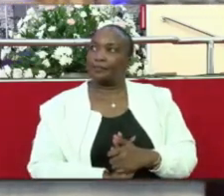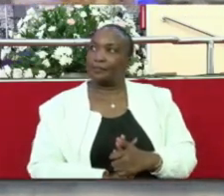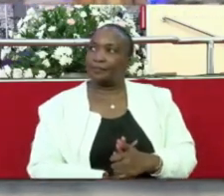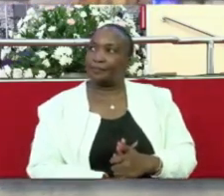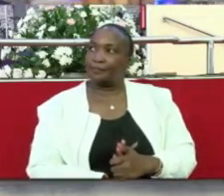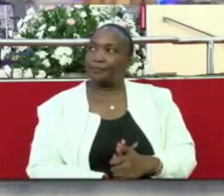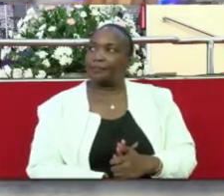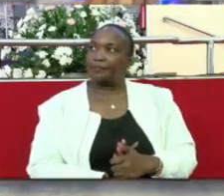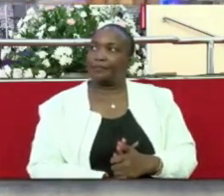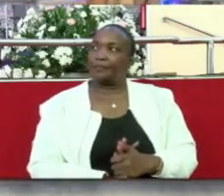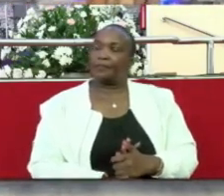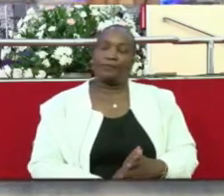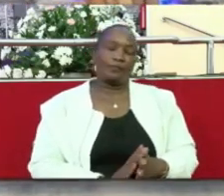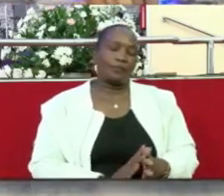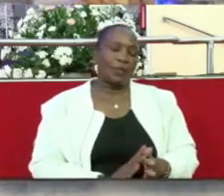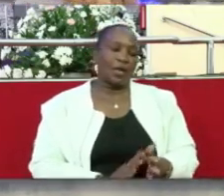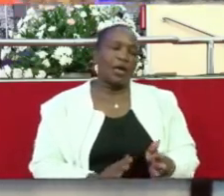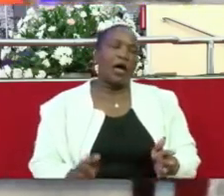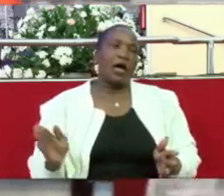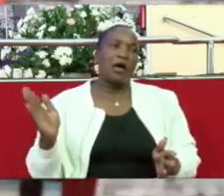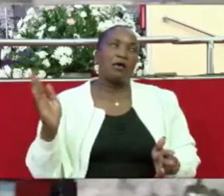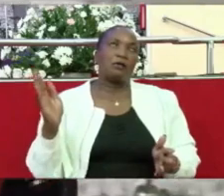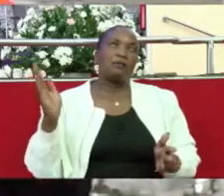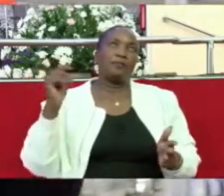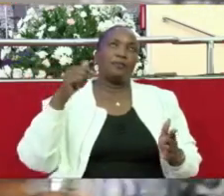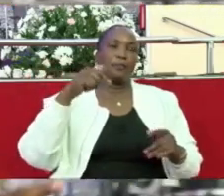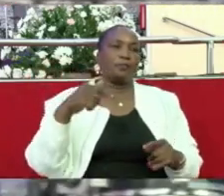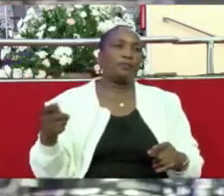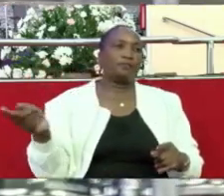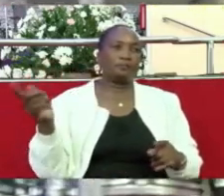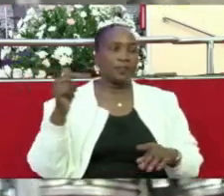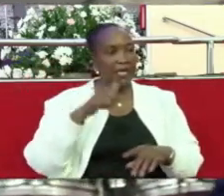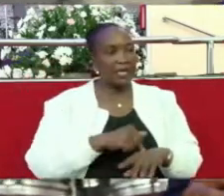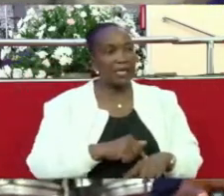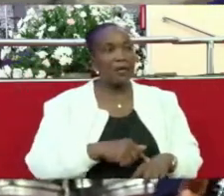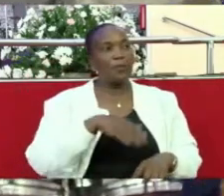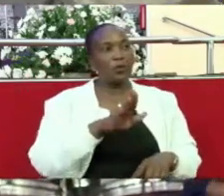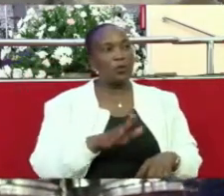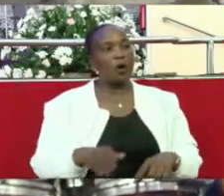If you put a stone in water, running water, rough,